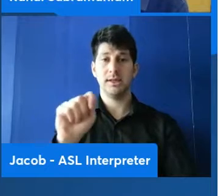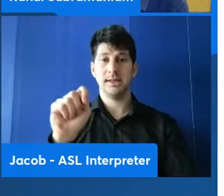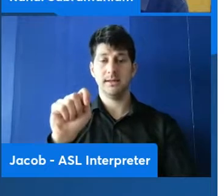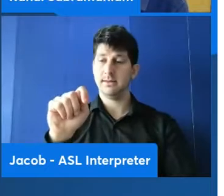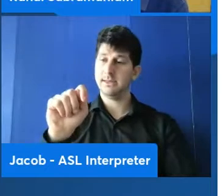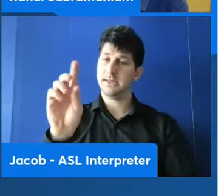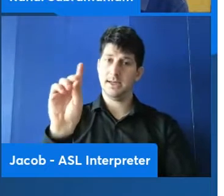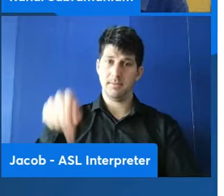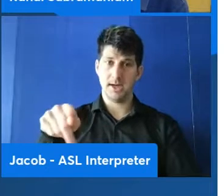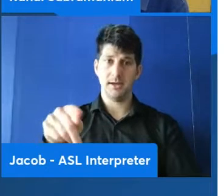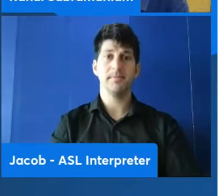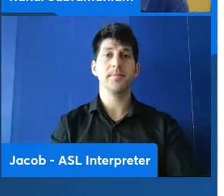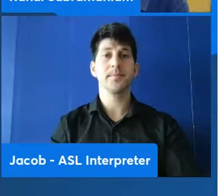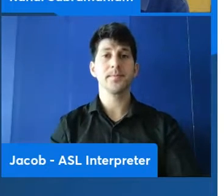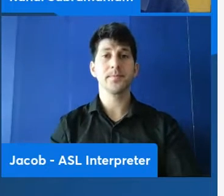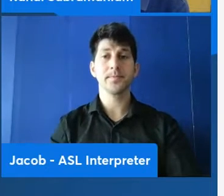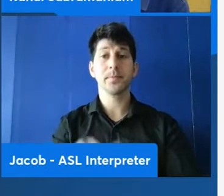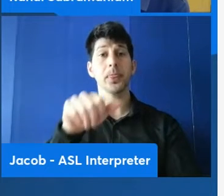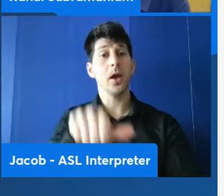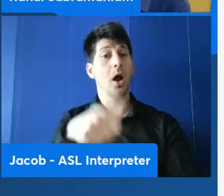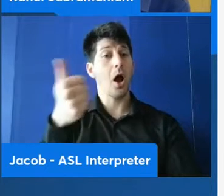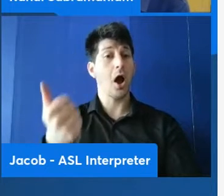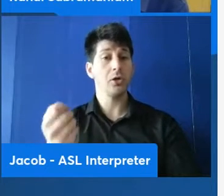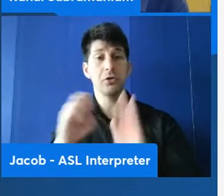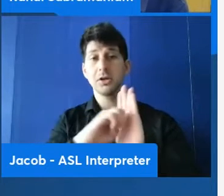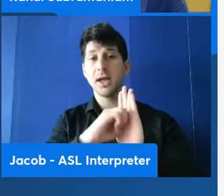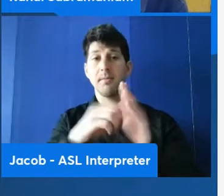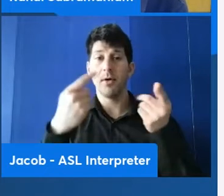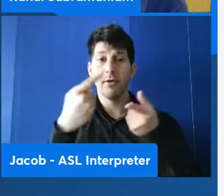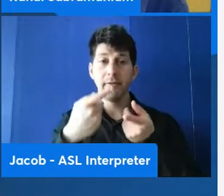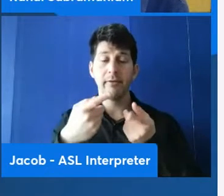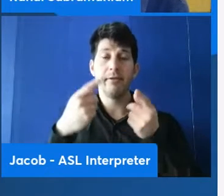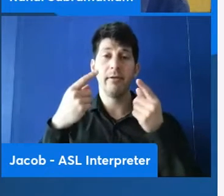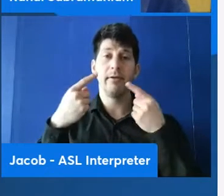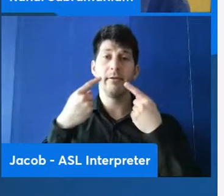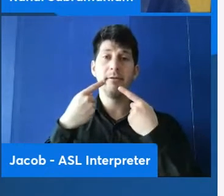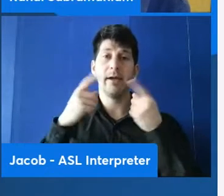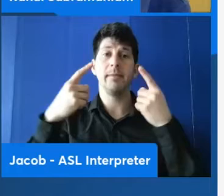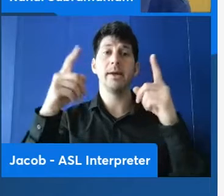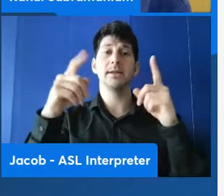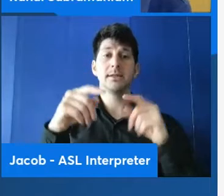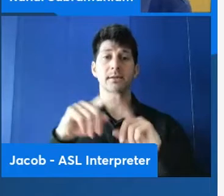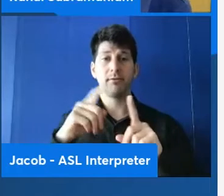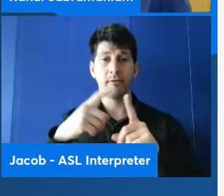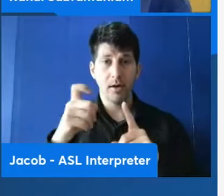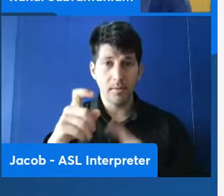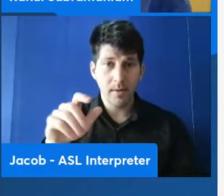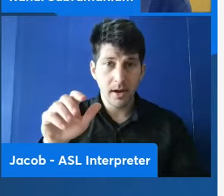Actually, as another example, there was a famous one from AnandTech. Now, this is